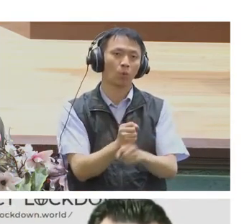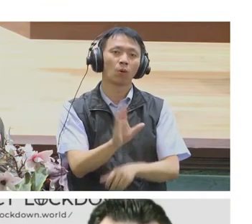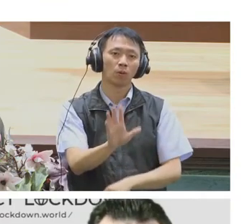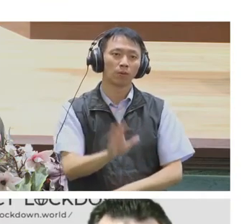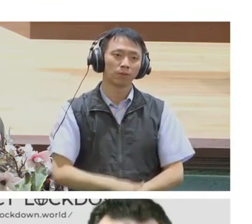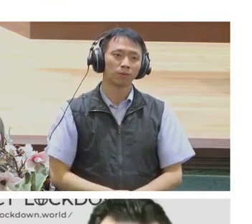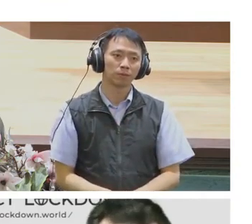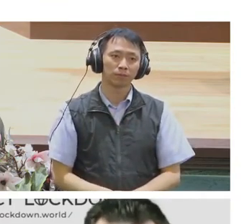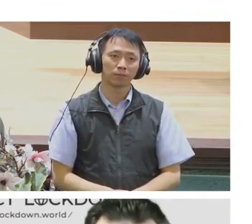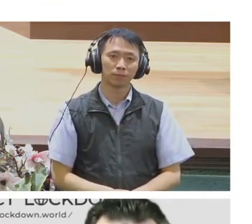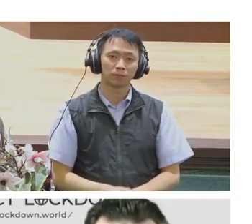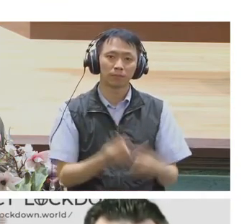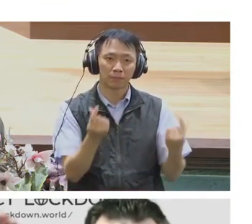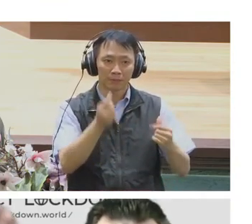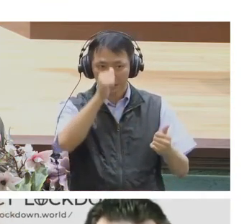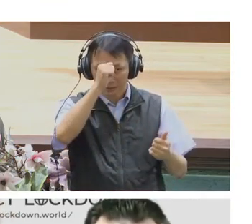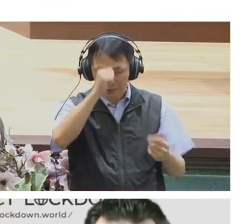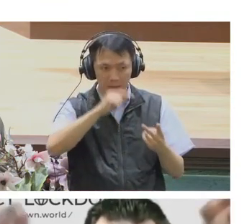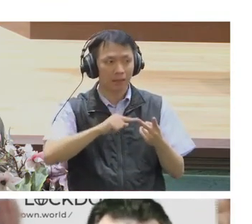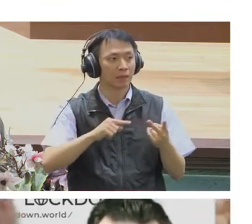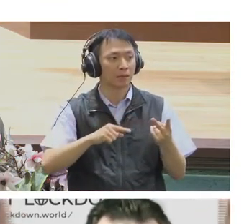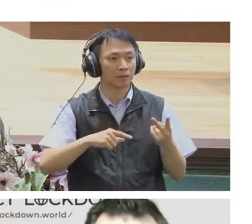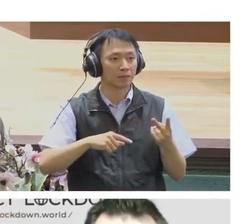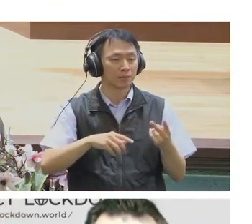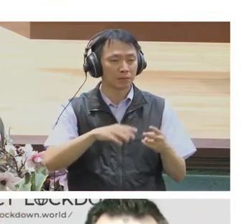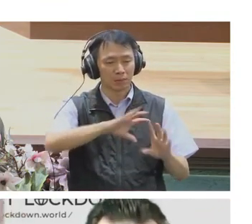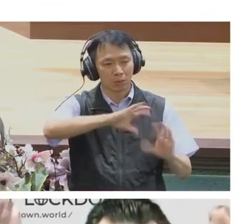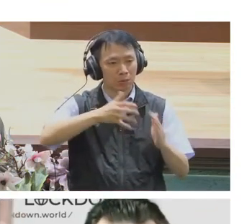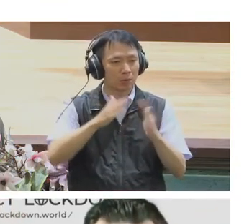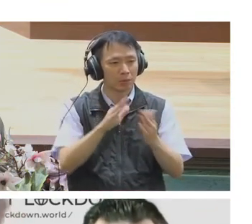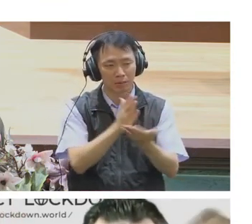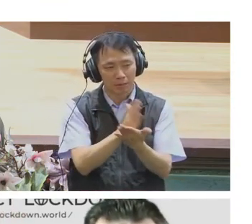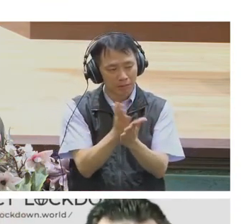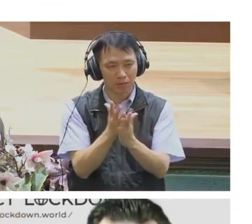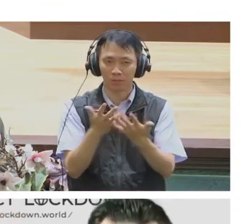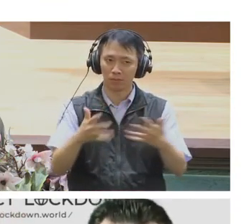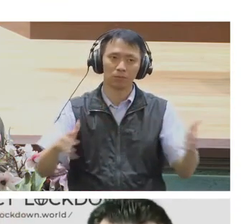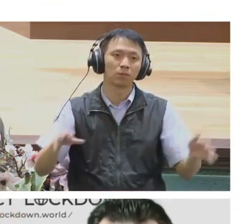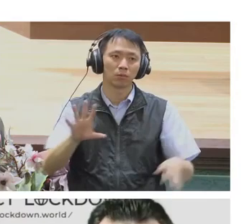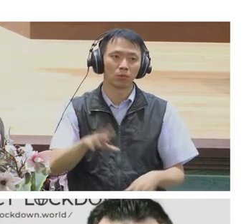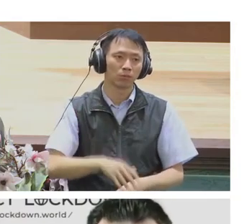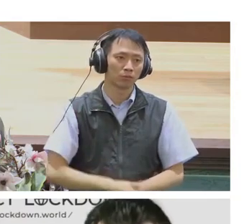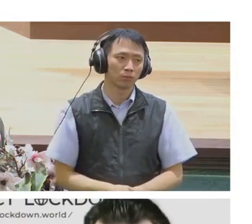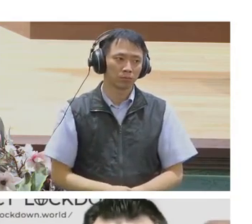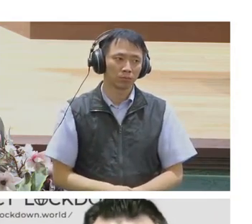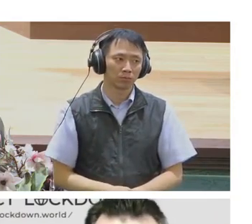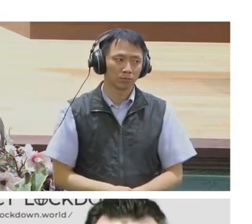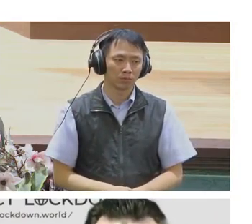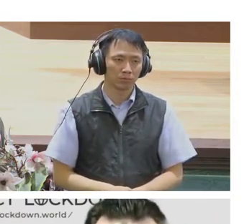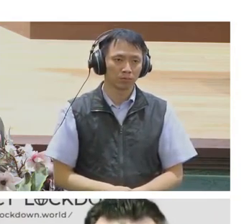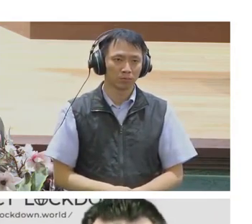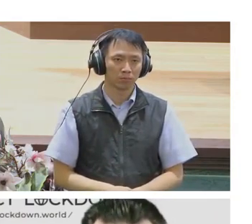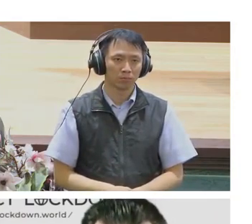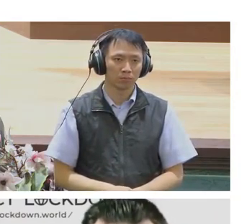India and Argentina, some countries that really people were locked into their homes. So it's a visual